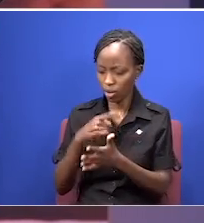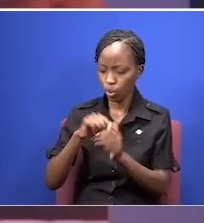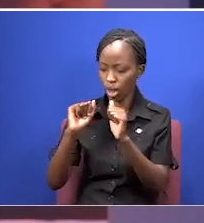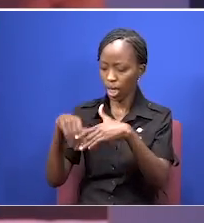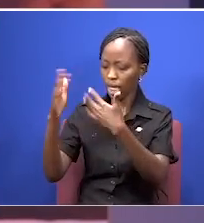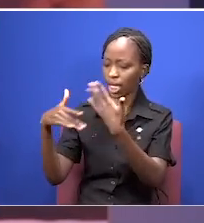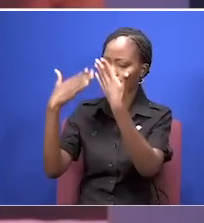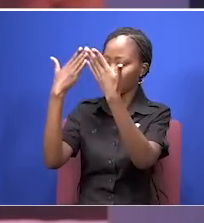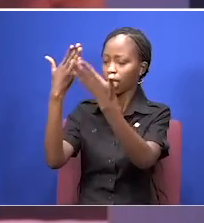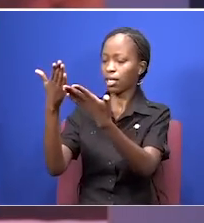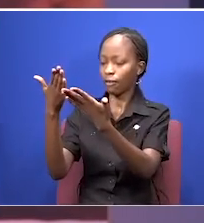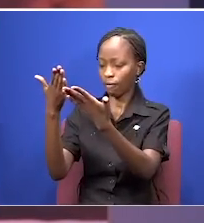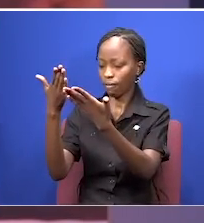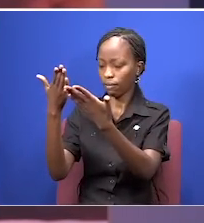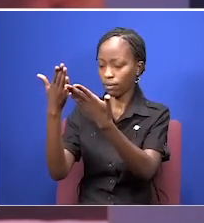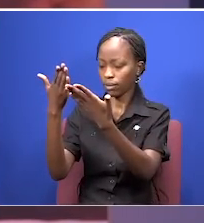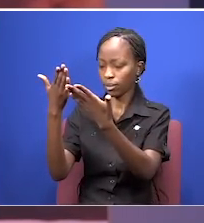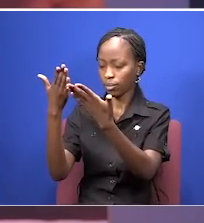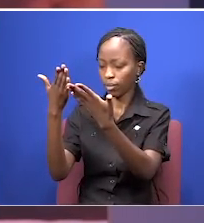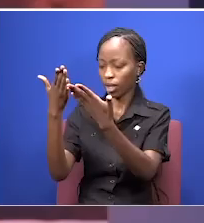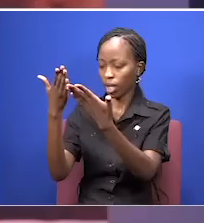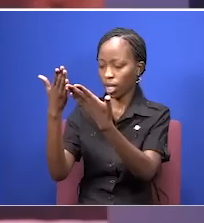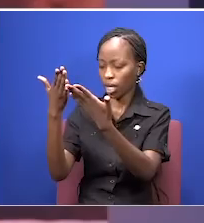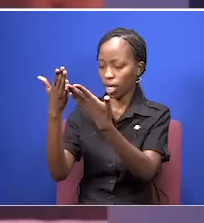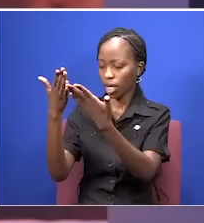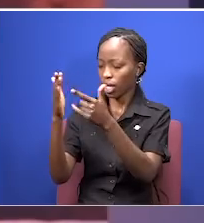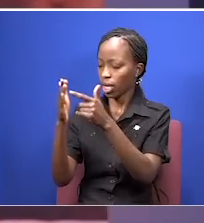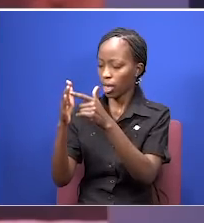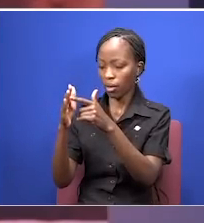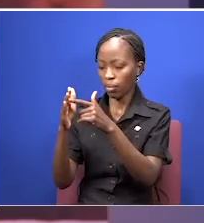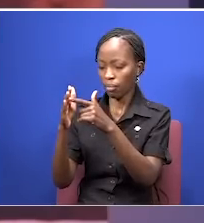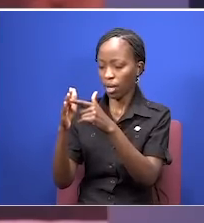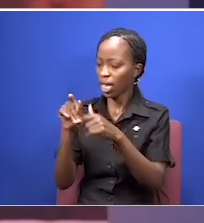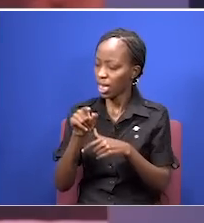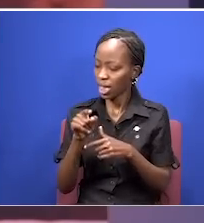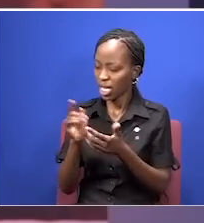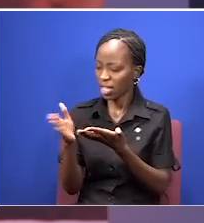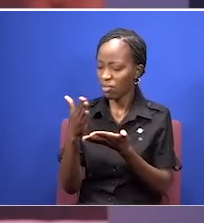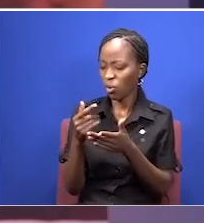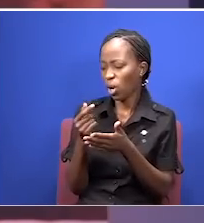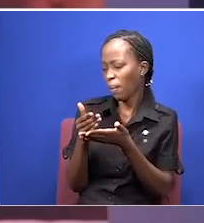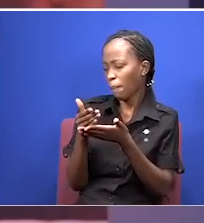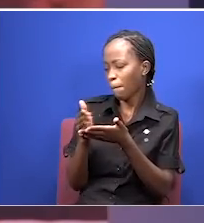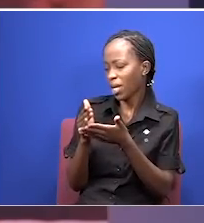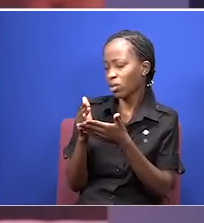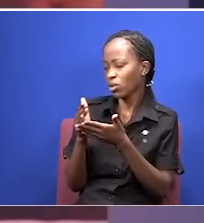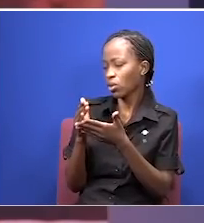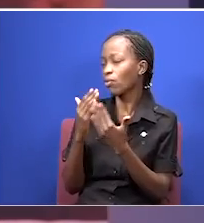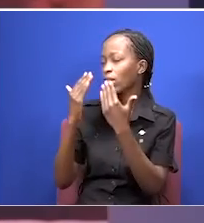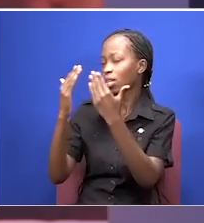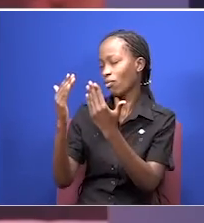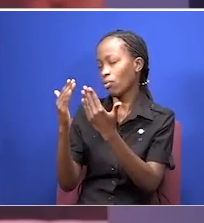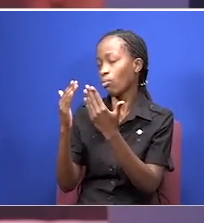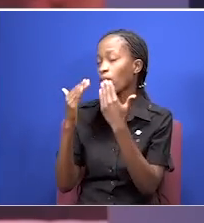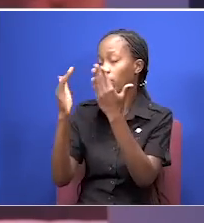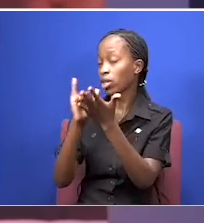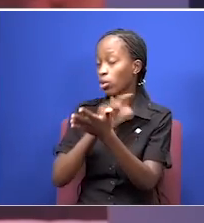pay for what you've done for us this is just a token of appreciation we want to thank you that you have enabled us